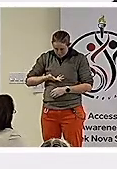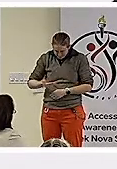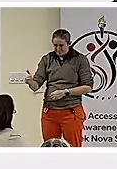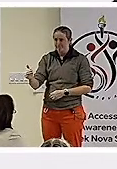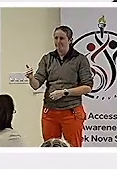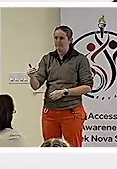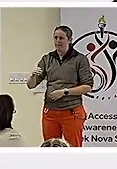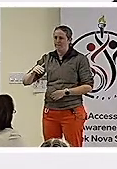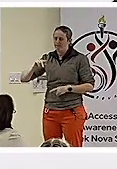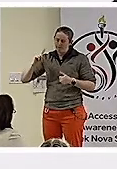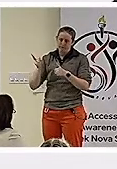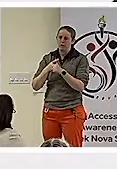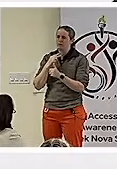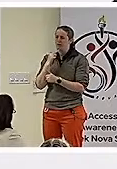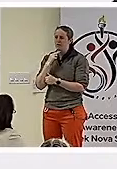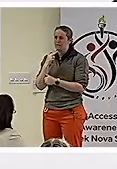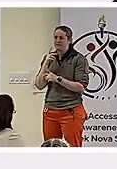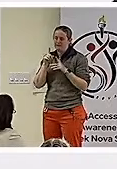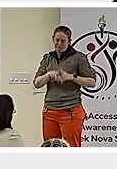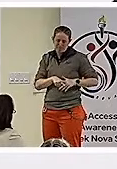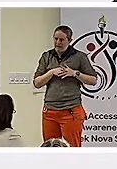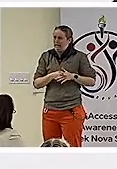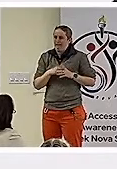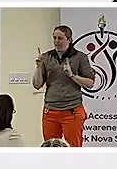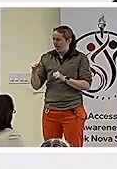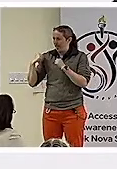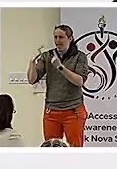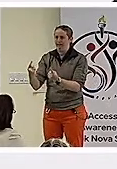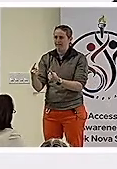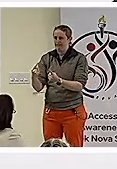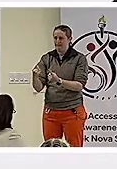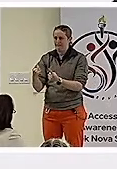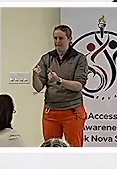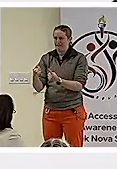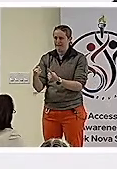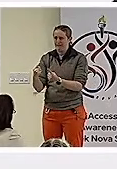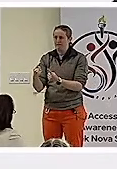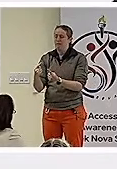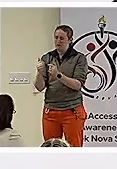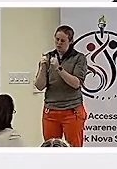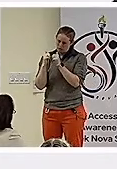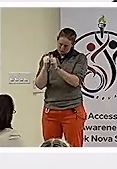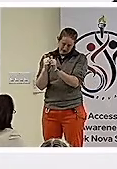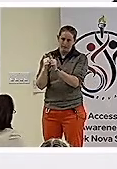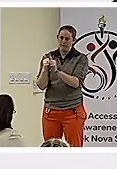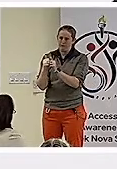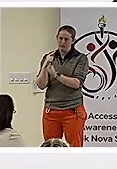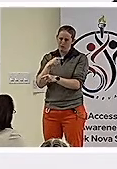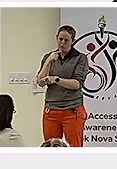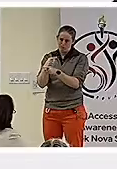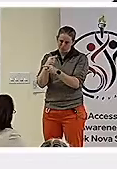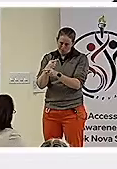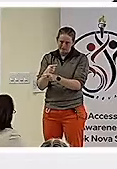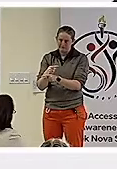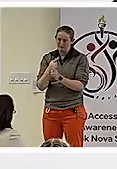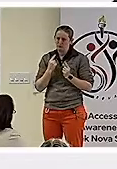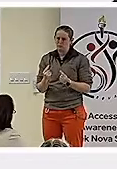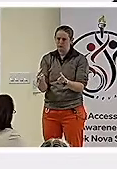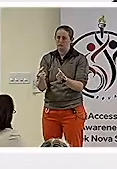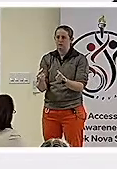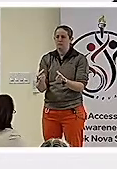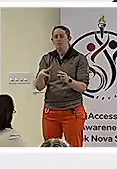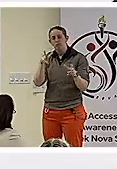beginning. This has given me such reassurance that together we are on the right path. Listening to my